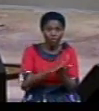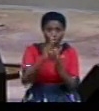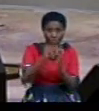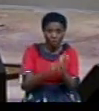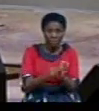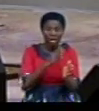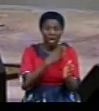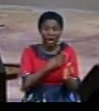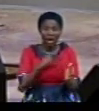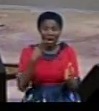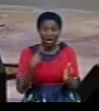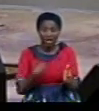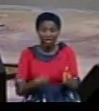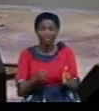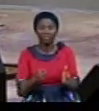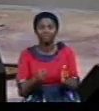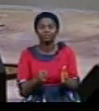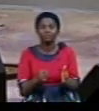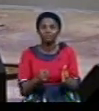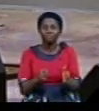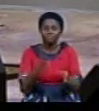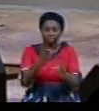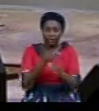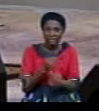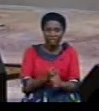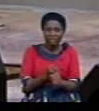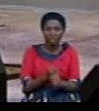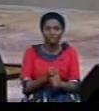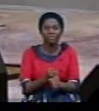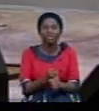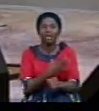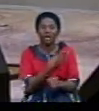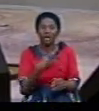the achievement and the result is Everlasting